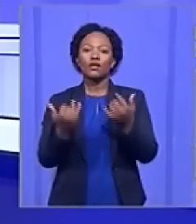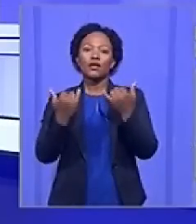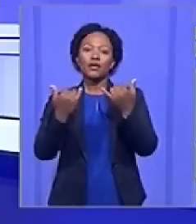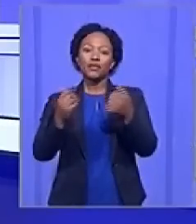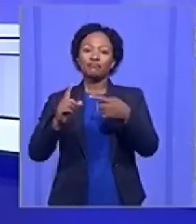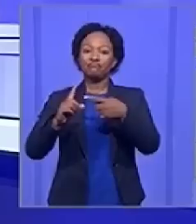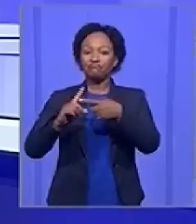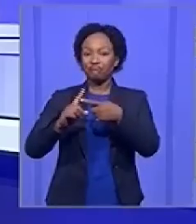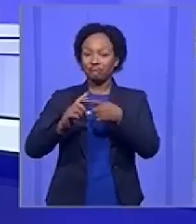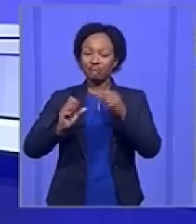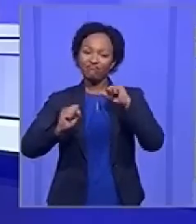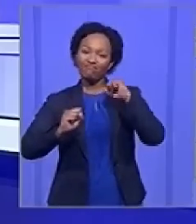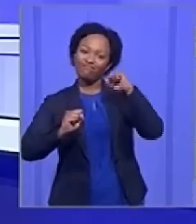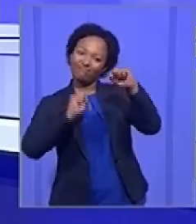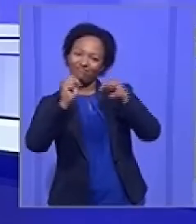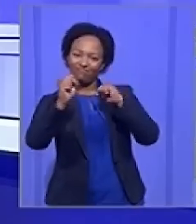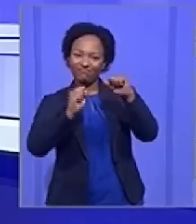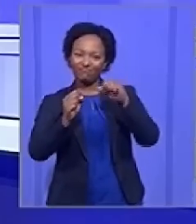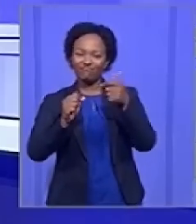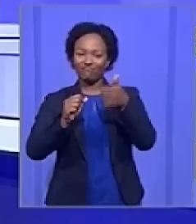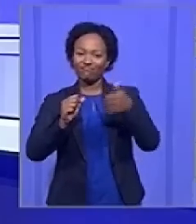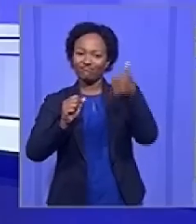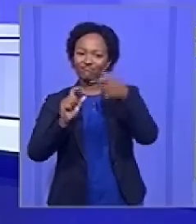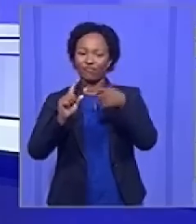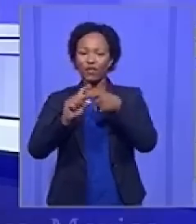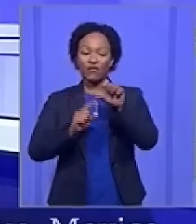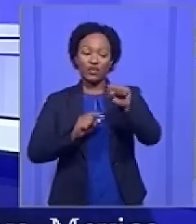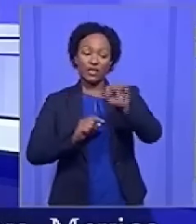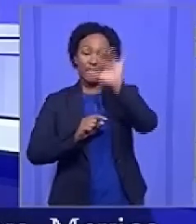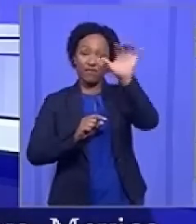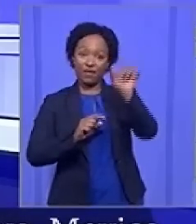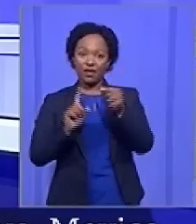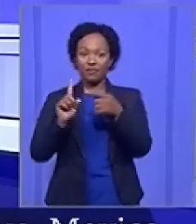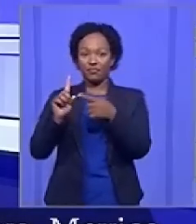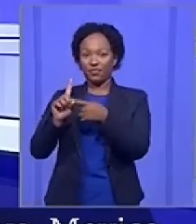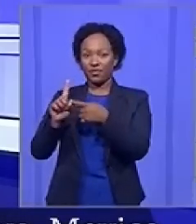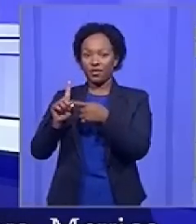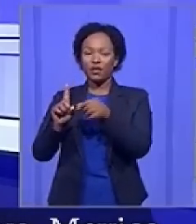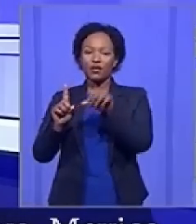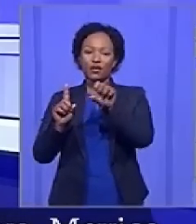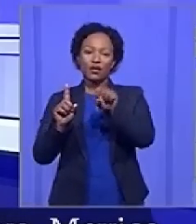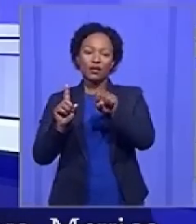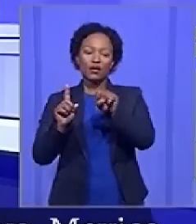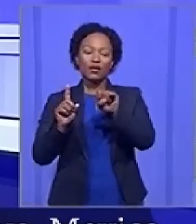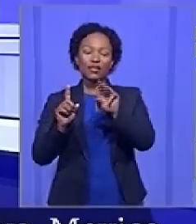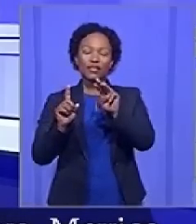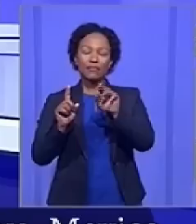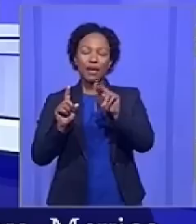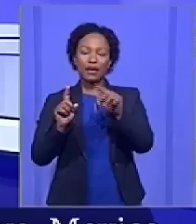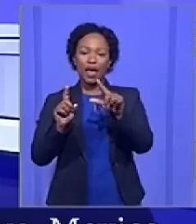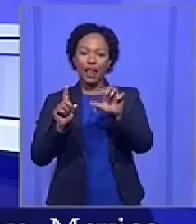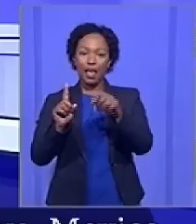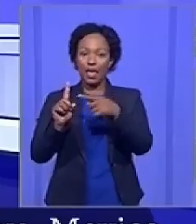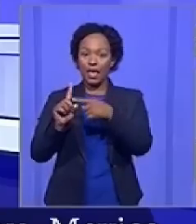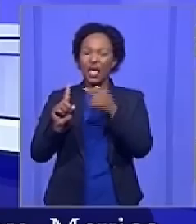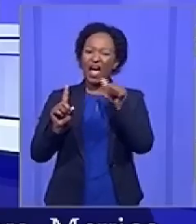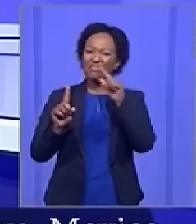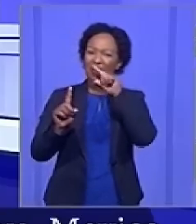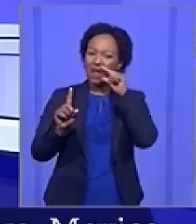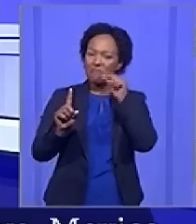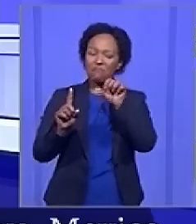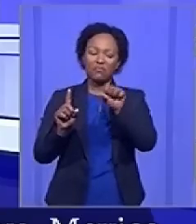Mampudi wa boimabebe papading ya ditebele kwano Afrika Borwa Simangele Smesha Hadebe o re